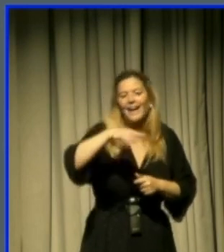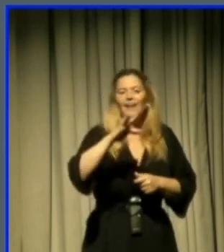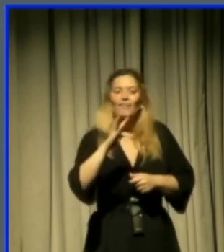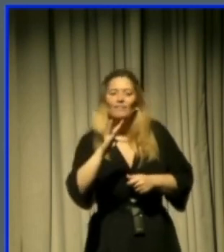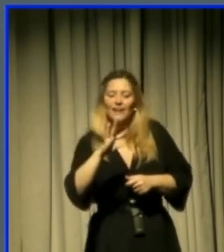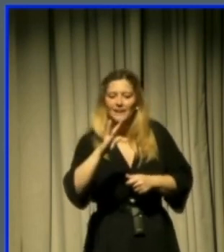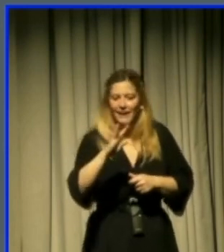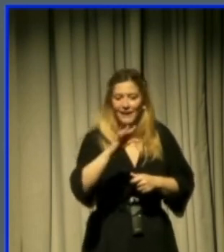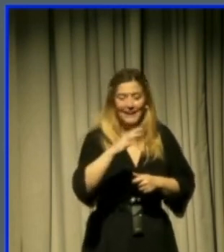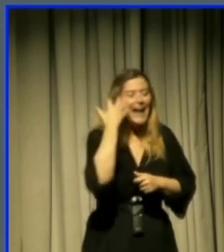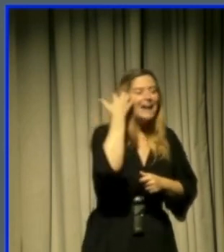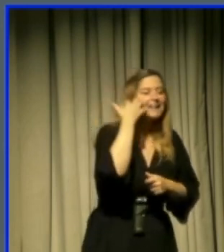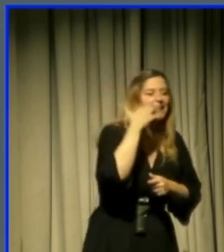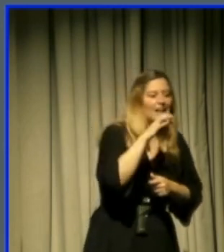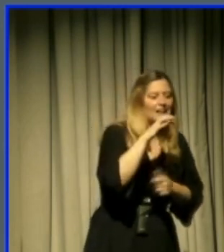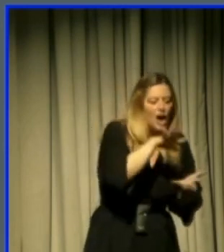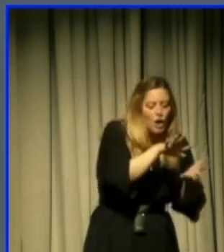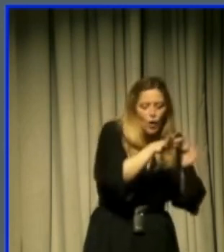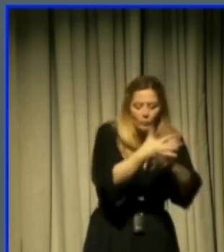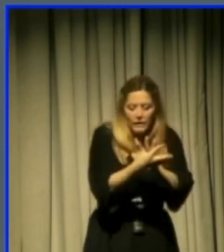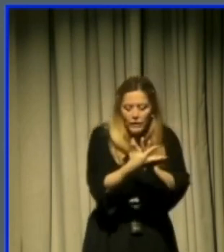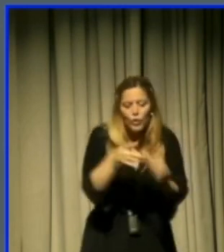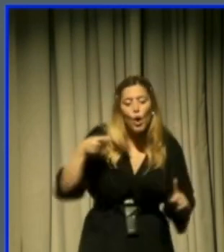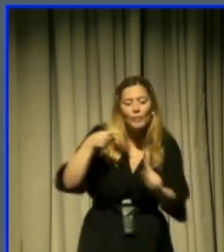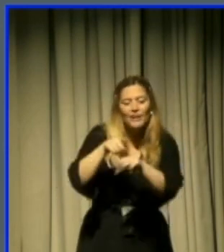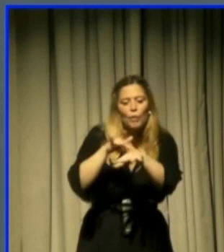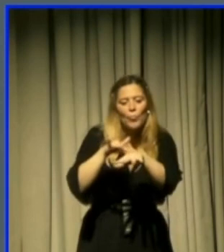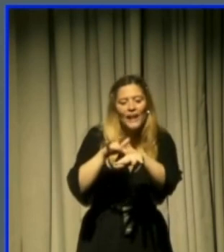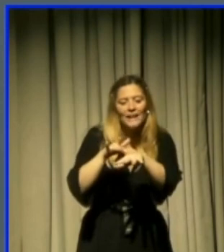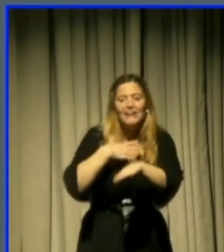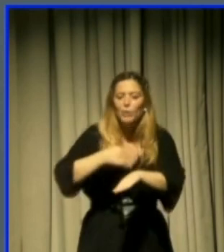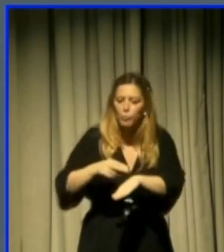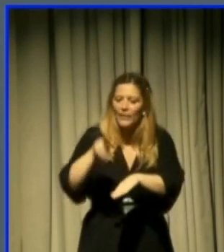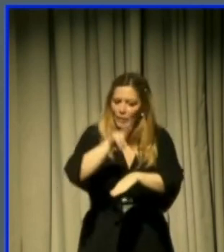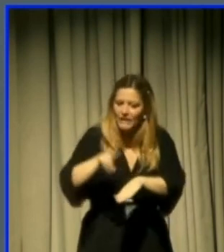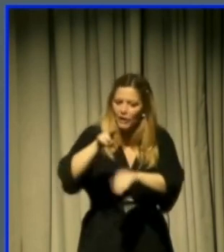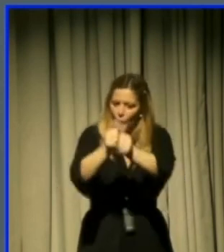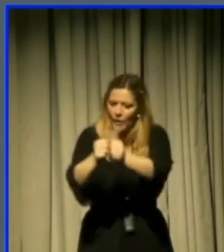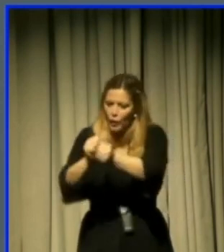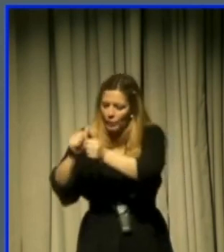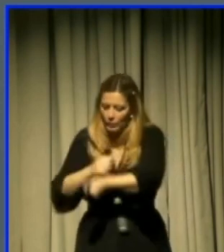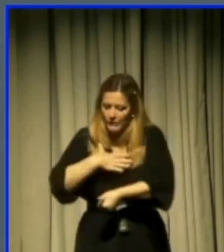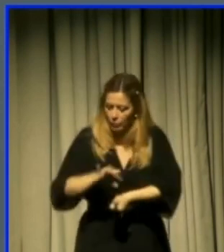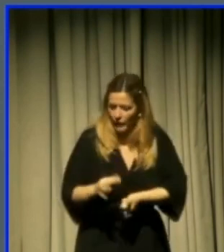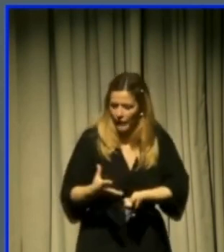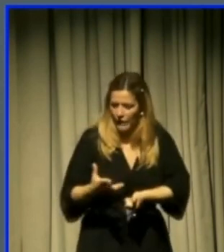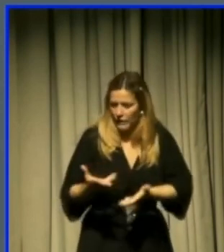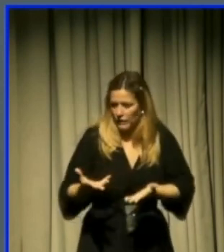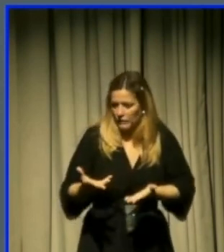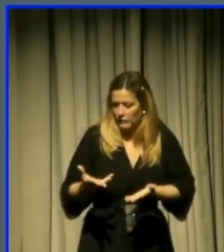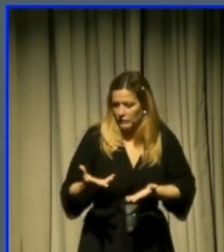of having a cake and eating too. This is a strange hybrid